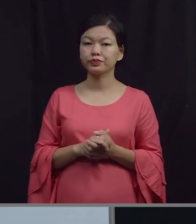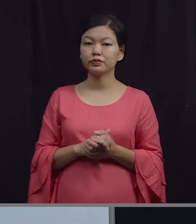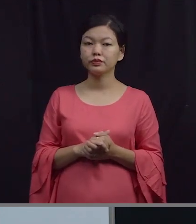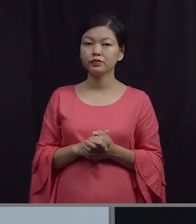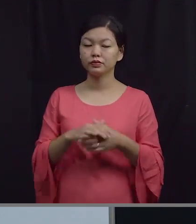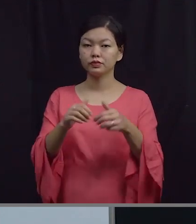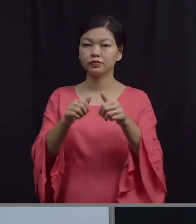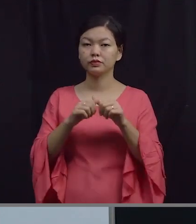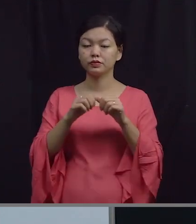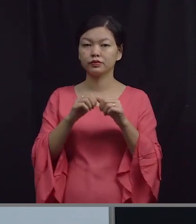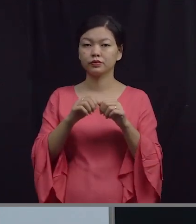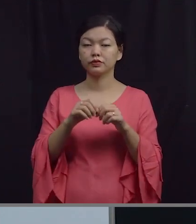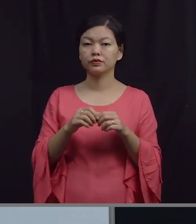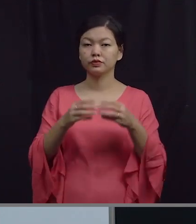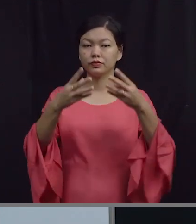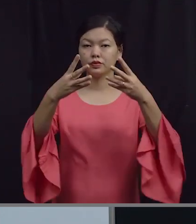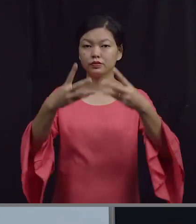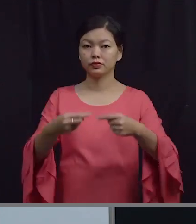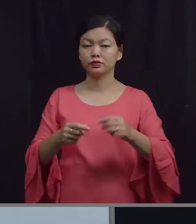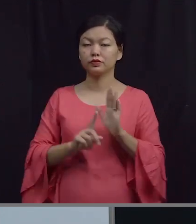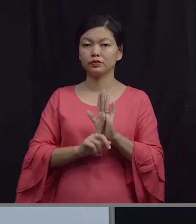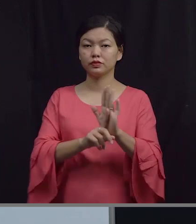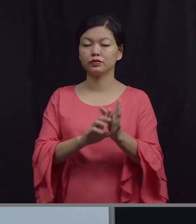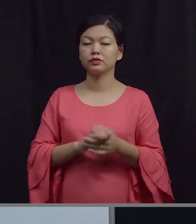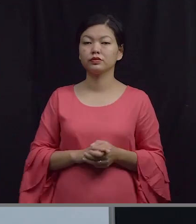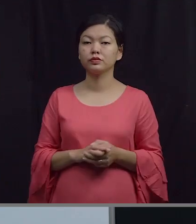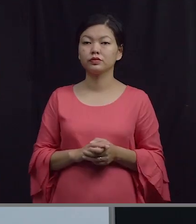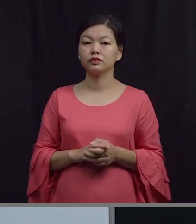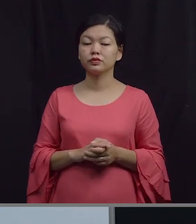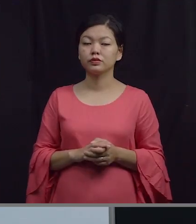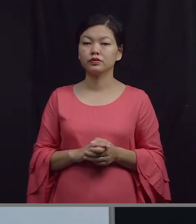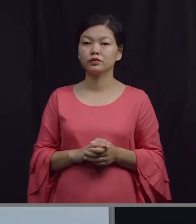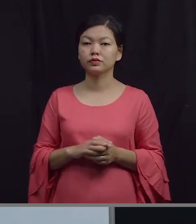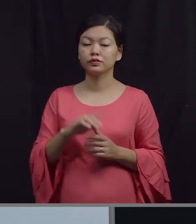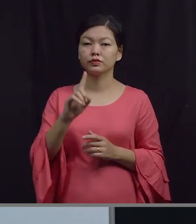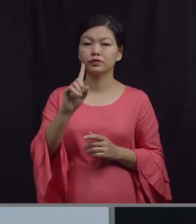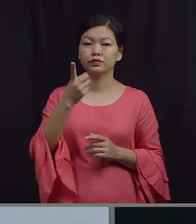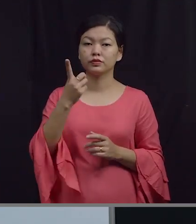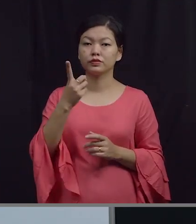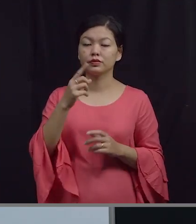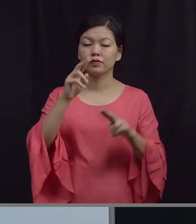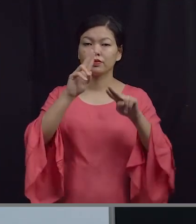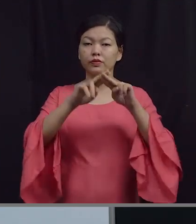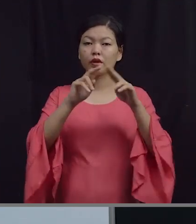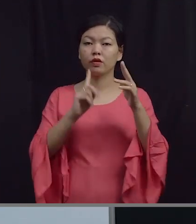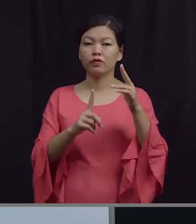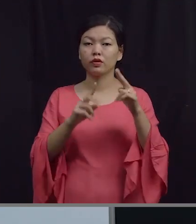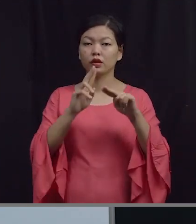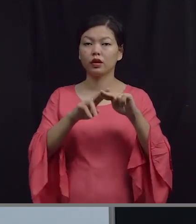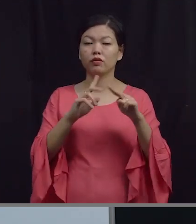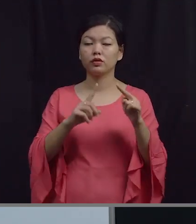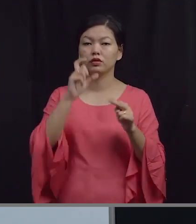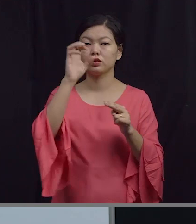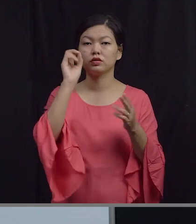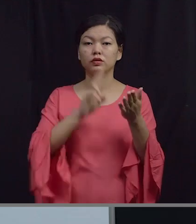have combined convex with concave. So first they have given, say I will take the first focal length as a f1. So this is convex.